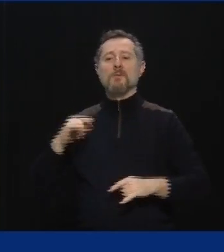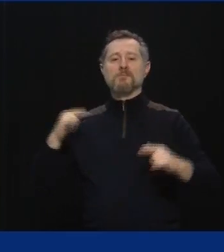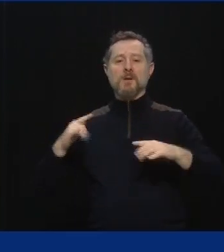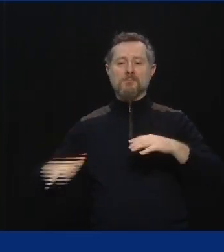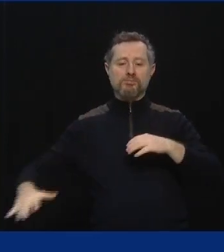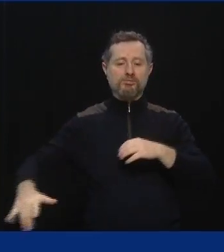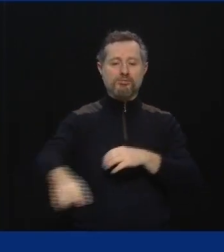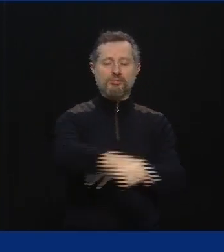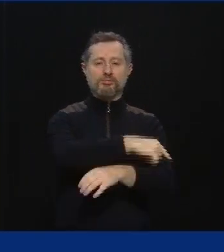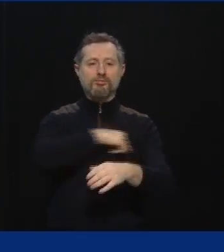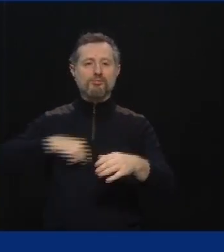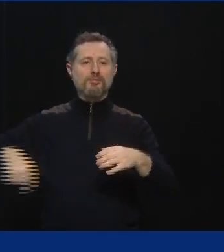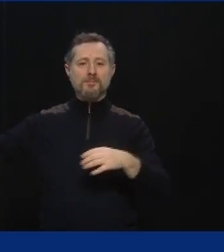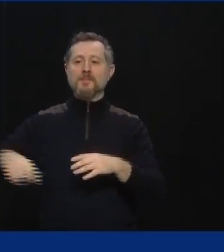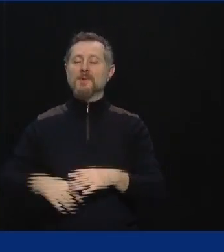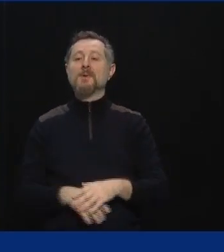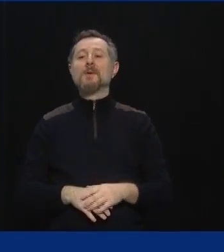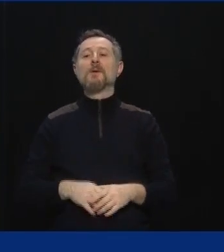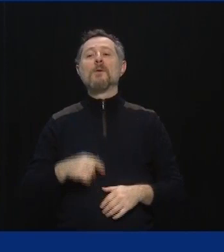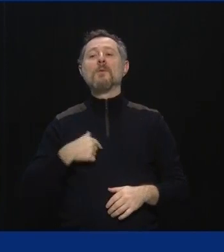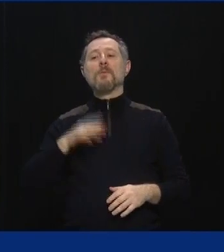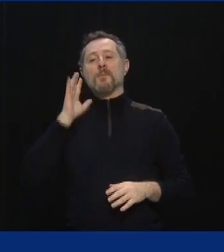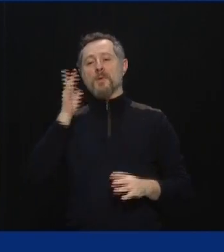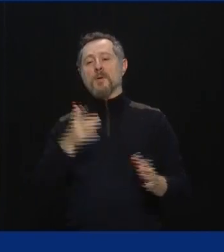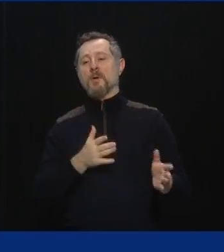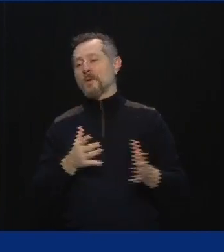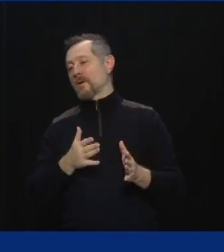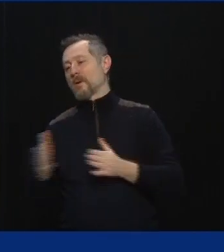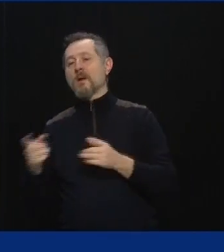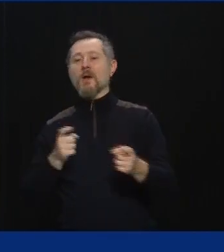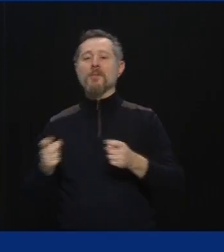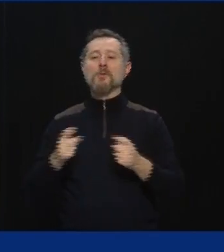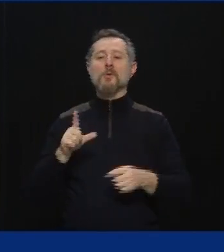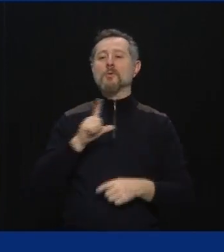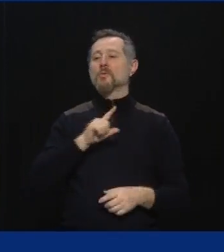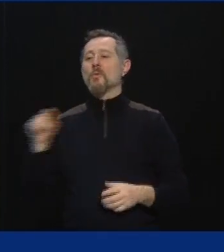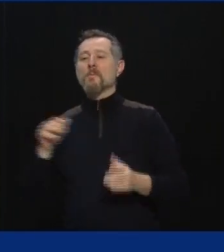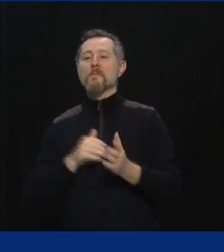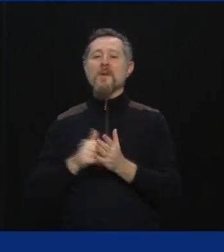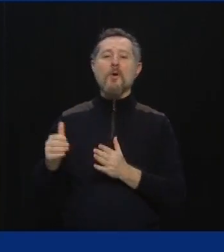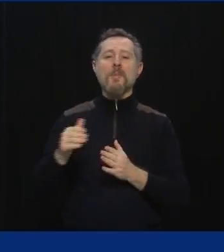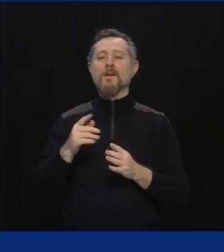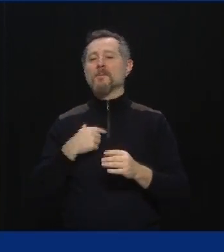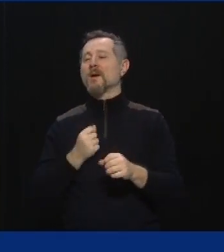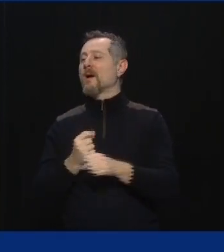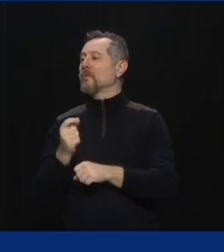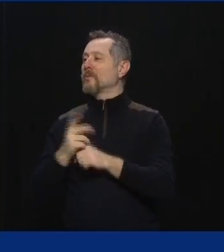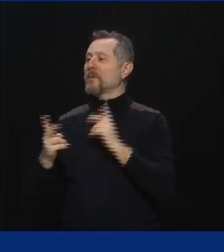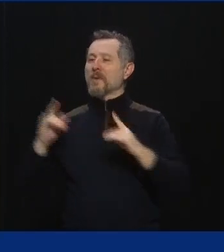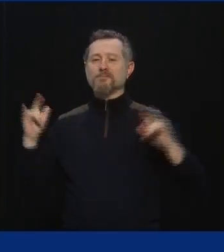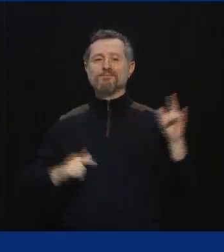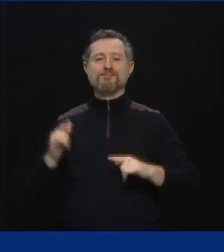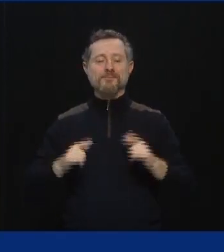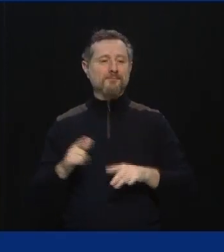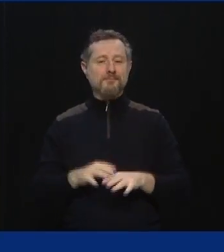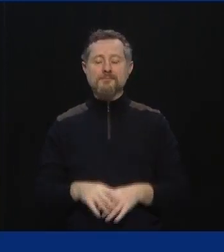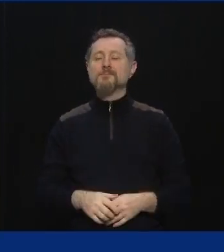extraordinary. We plan to be able to handle over 20 million customers a year. That's incredible as well.